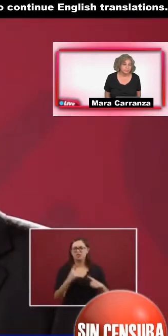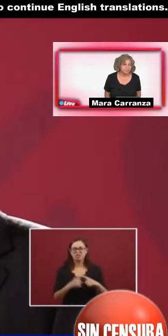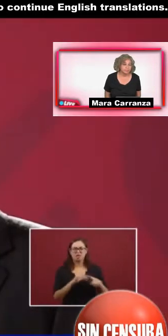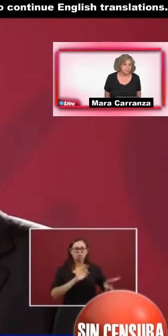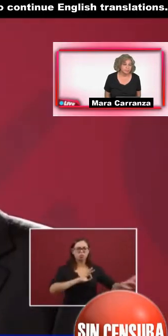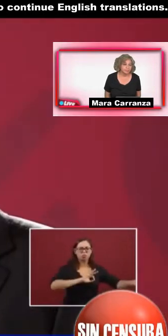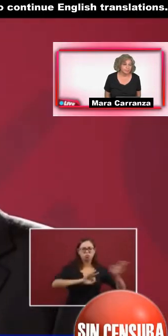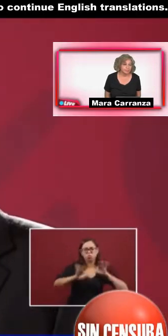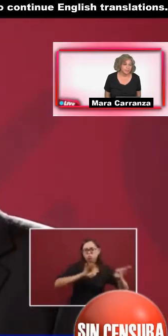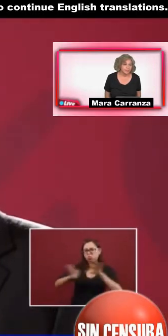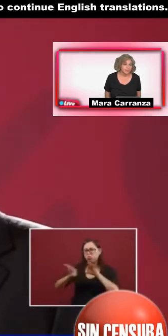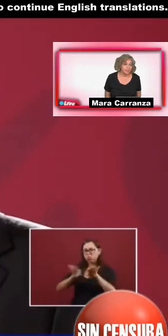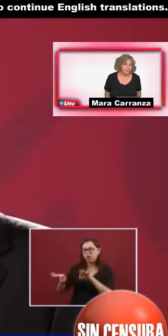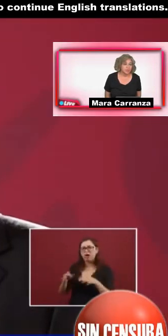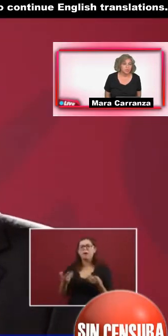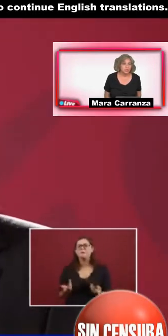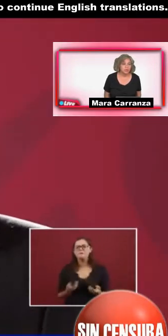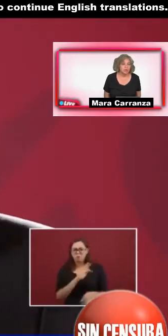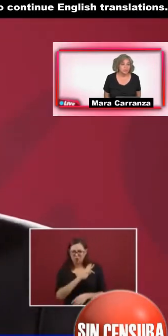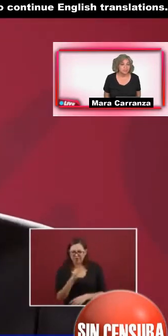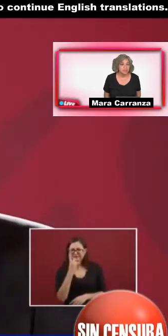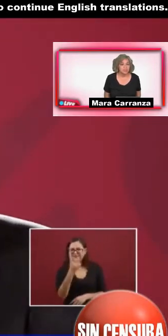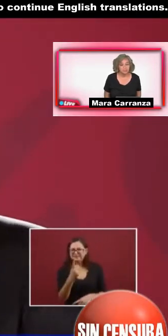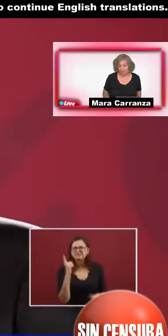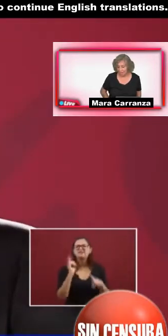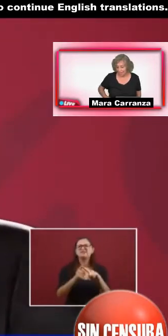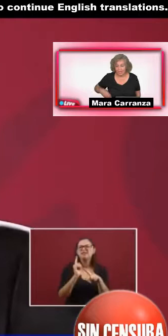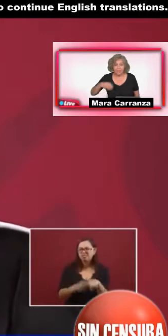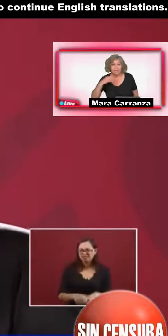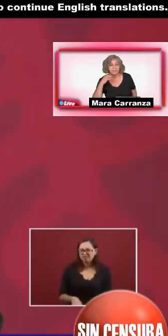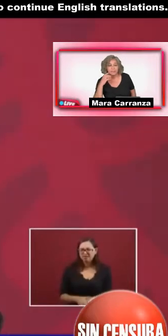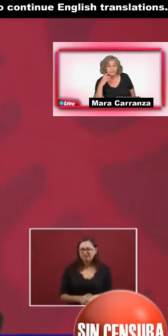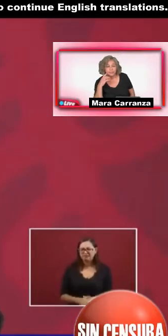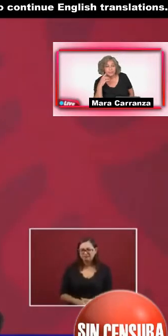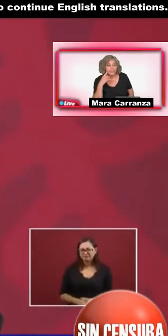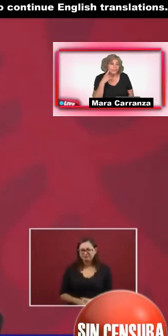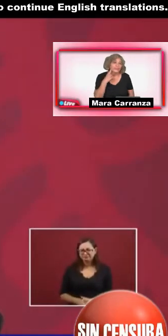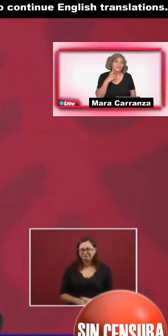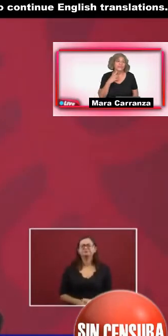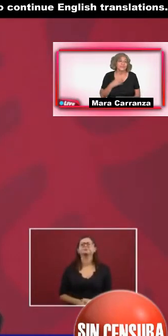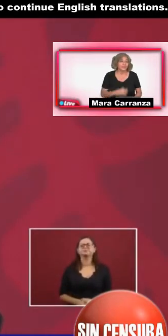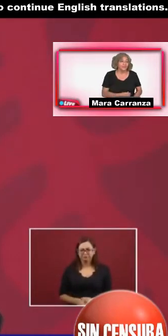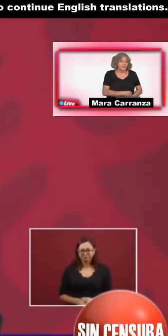comenta que está detrás de estas protestas? So who are you saying who's the black hand?